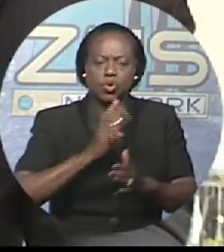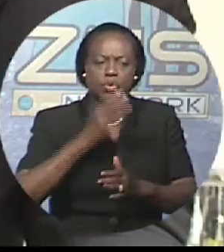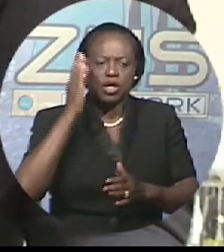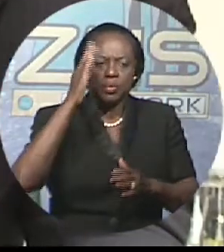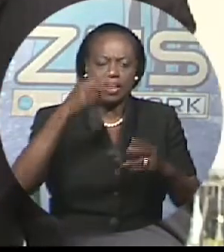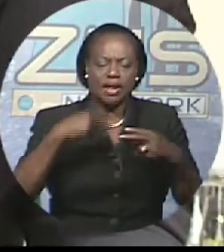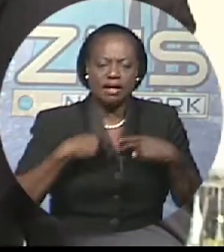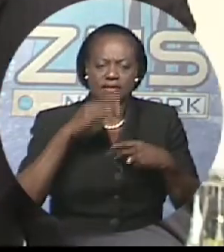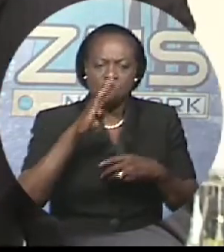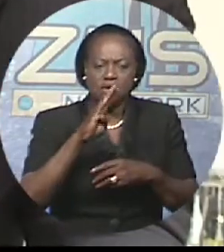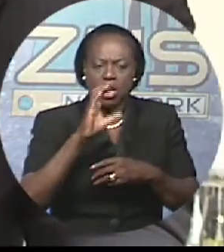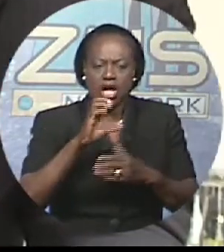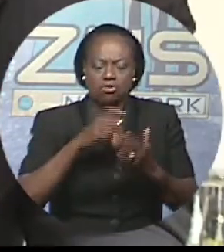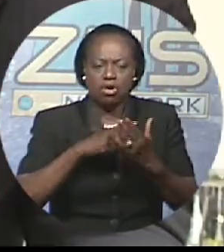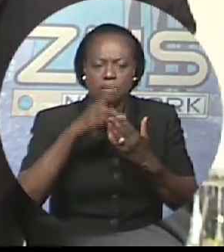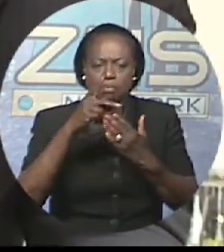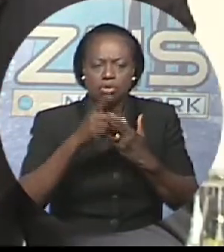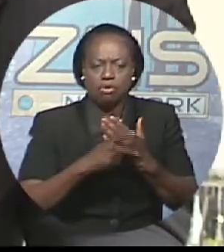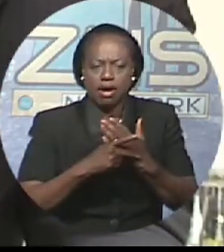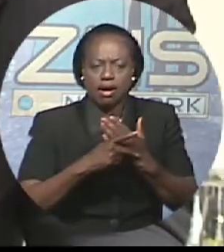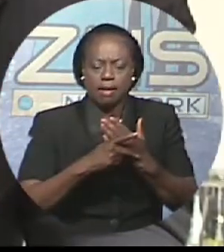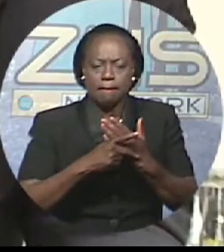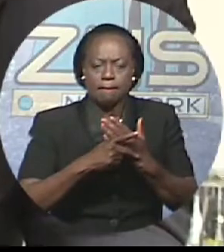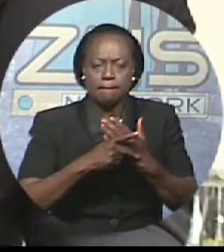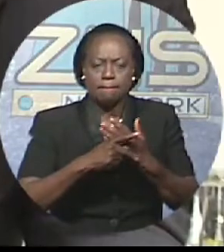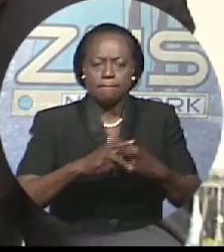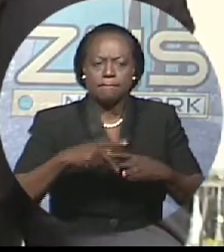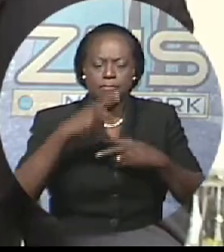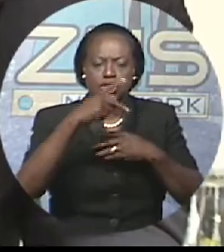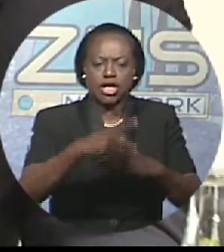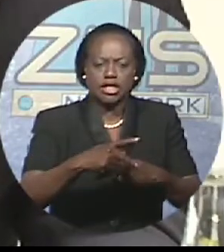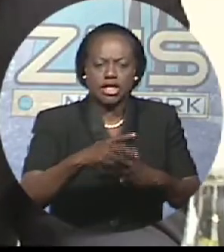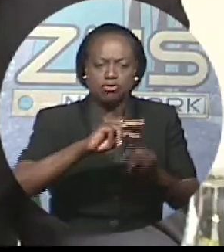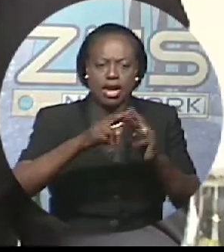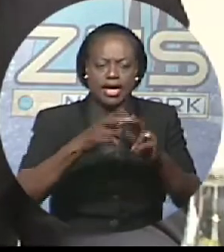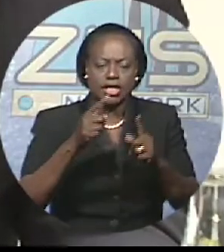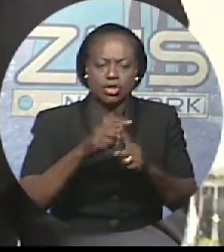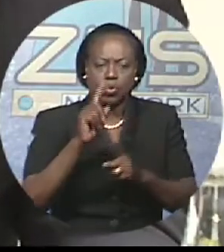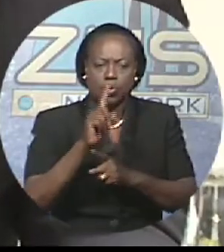Indra Sistemas has been contracted to supply and install the new